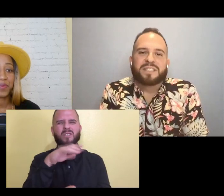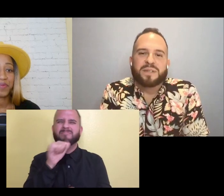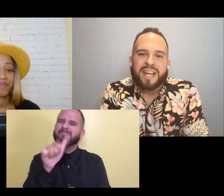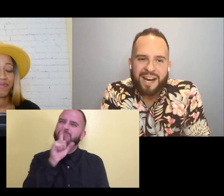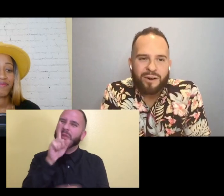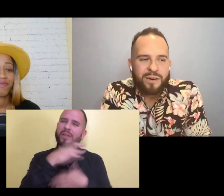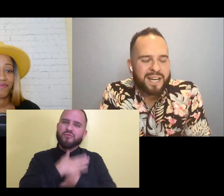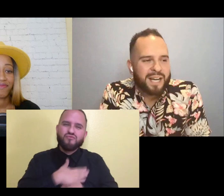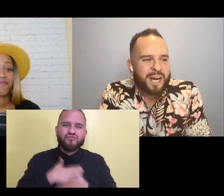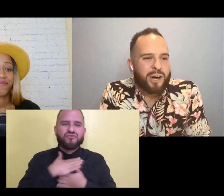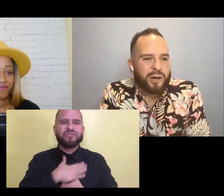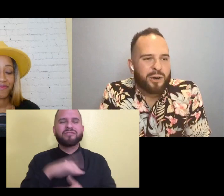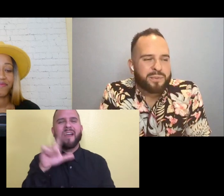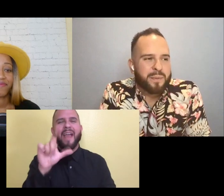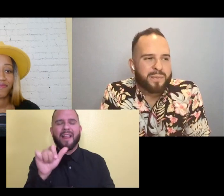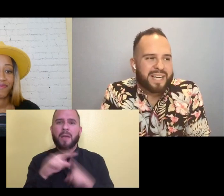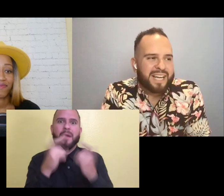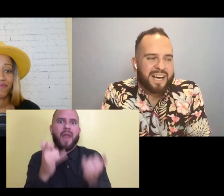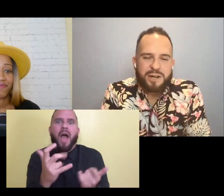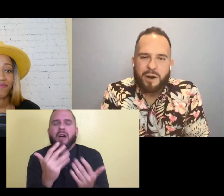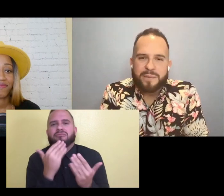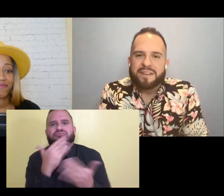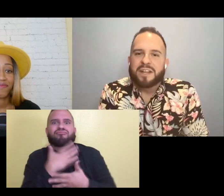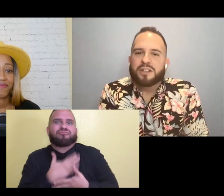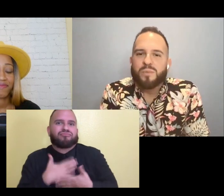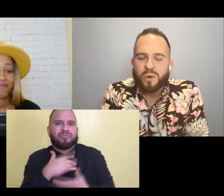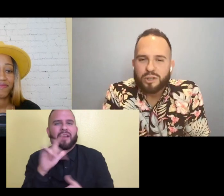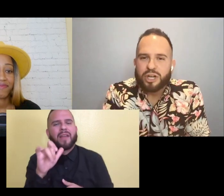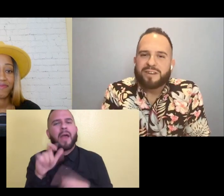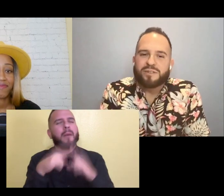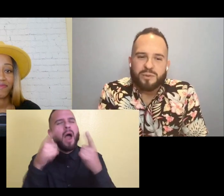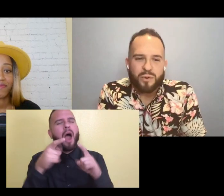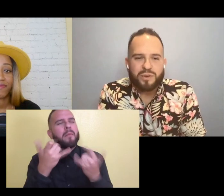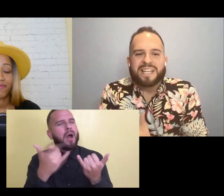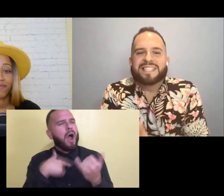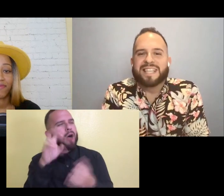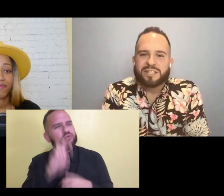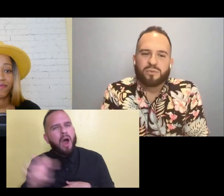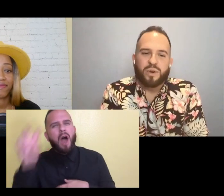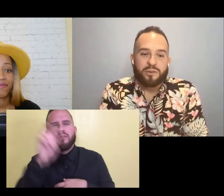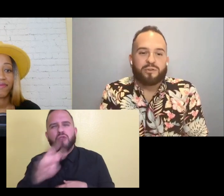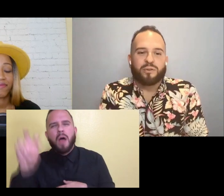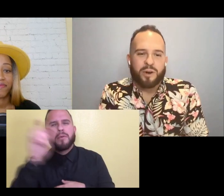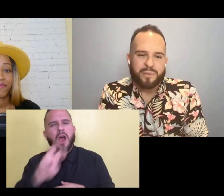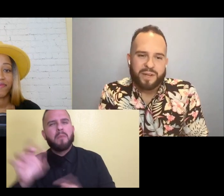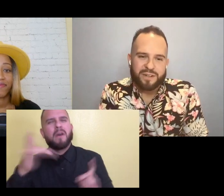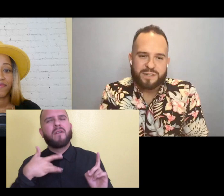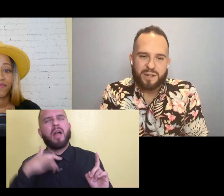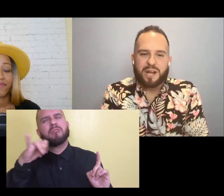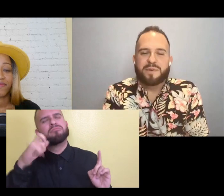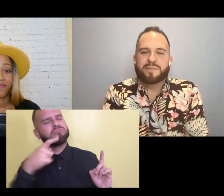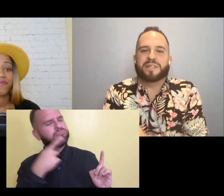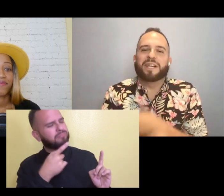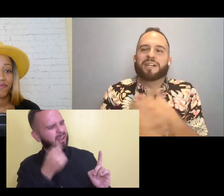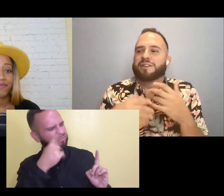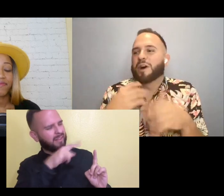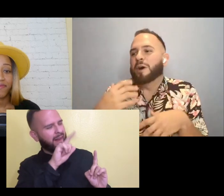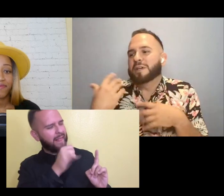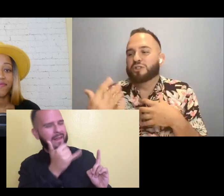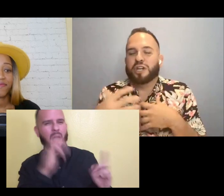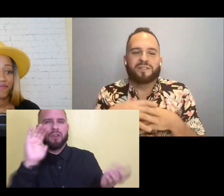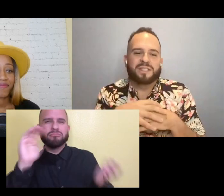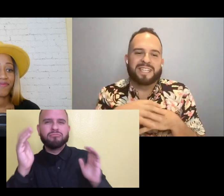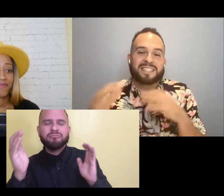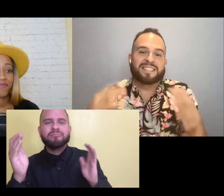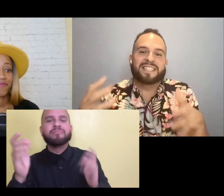much as I do now. But I don't know. I mean, I feel like the more you travel, the more you get a sense of where you're from, So a lot of people think of, I'm